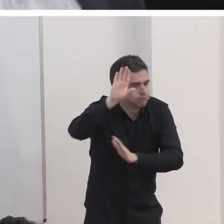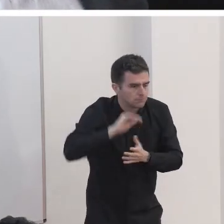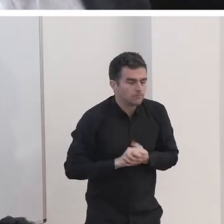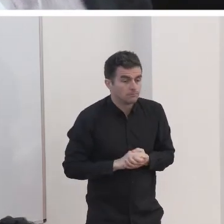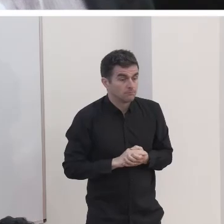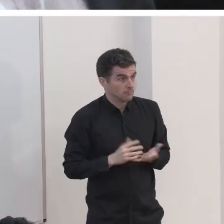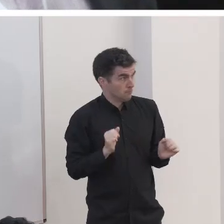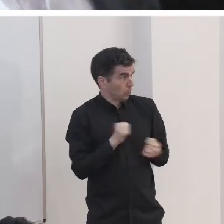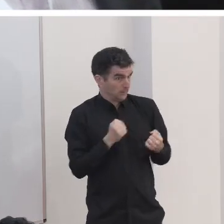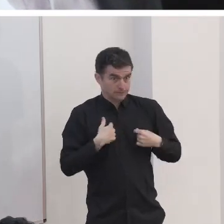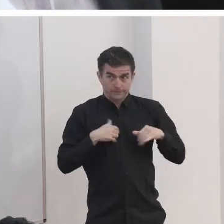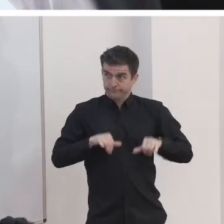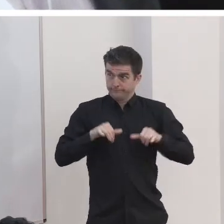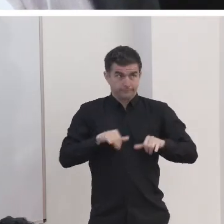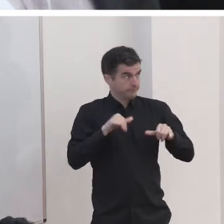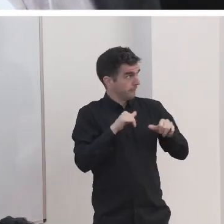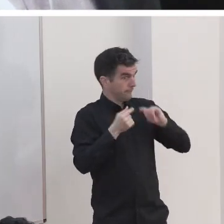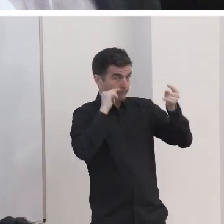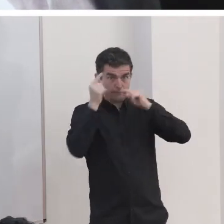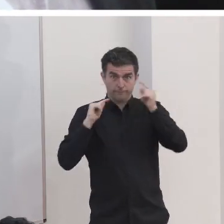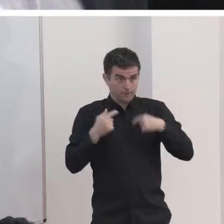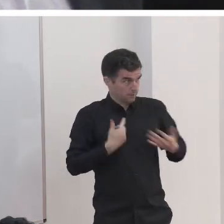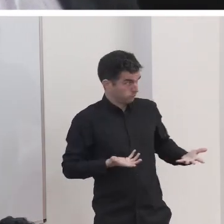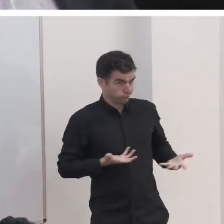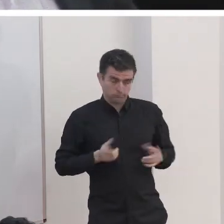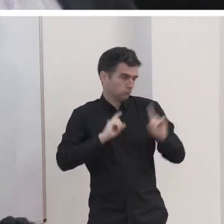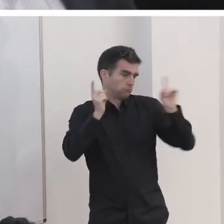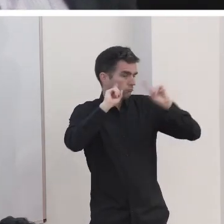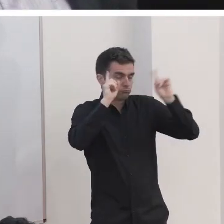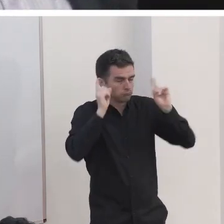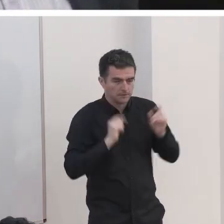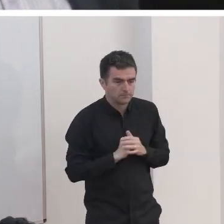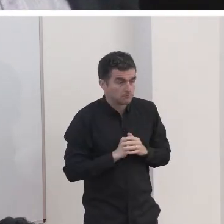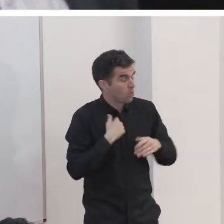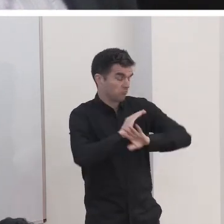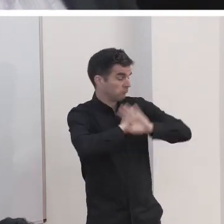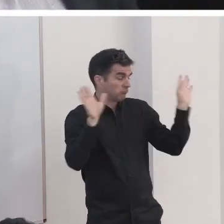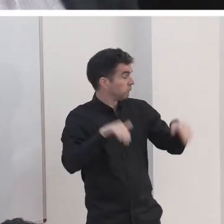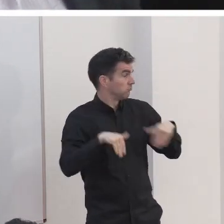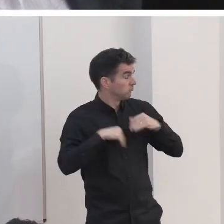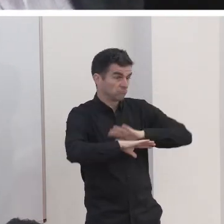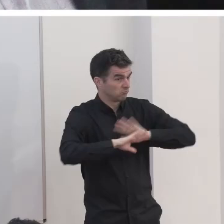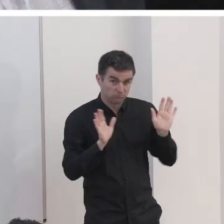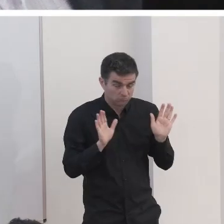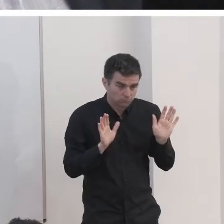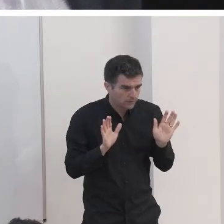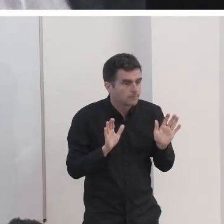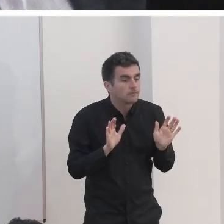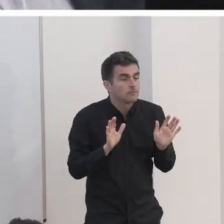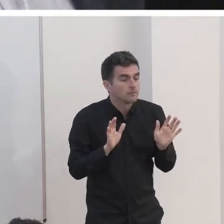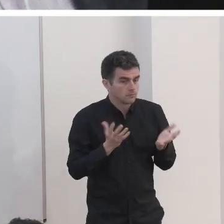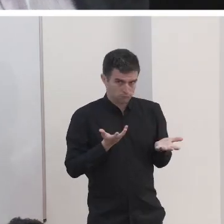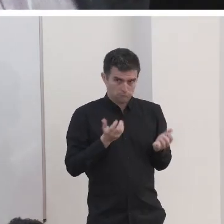like this partnership is not helping us. That's the time, like, he made several